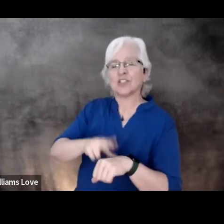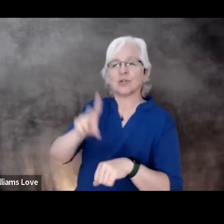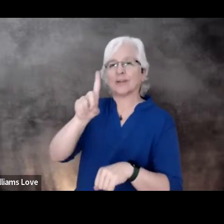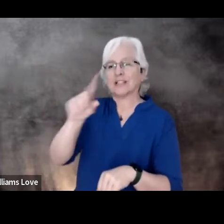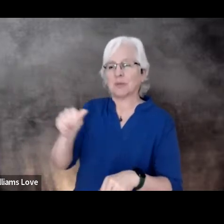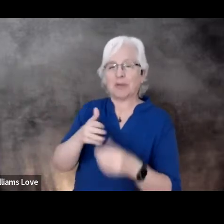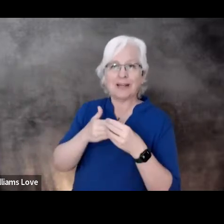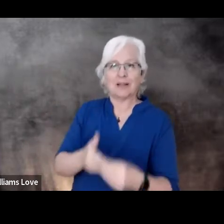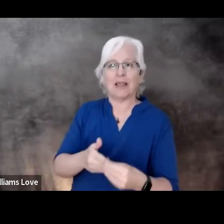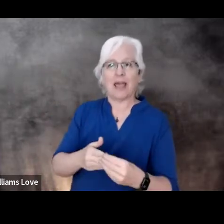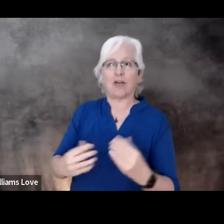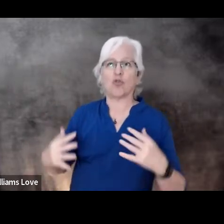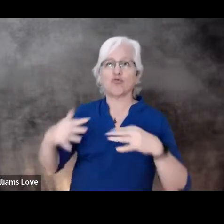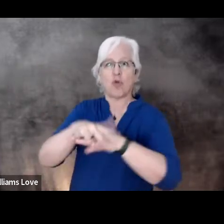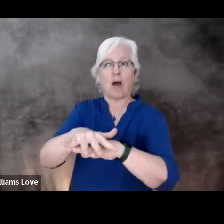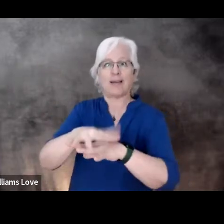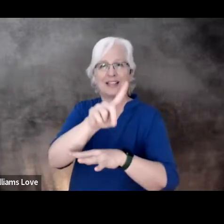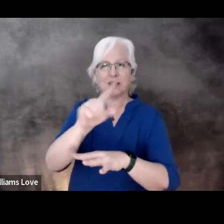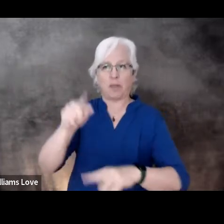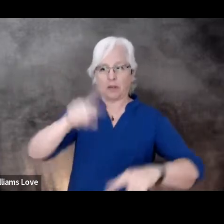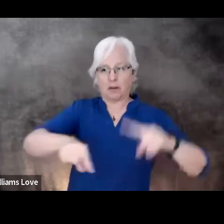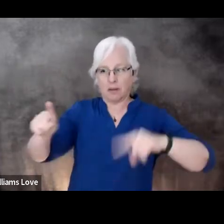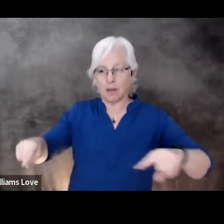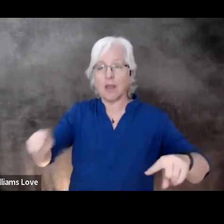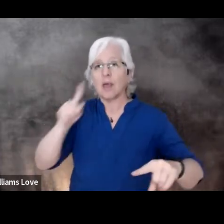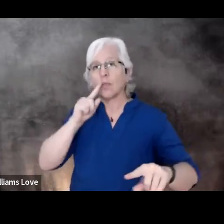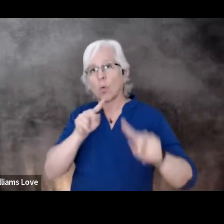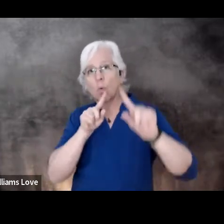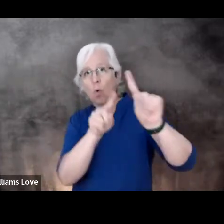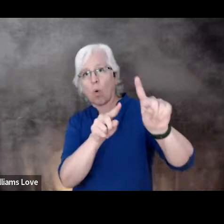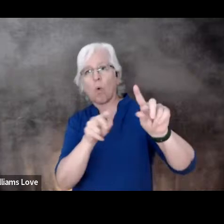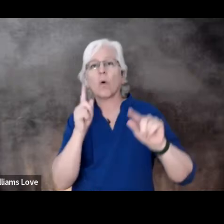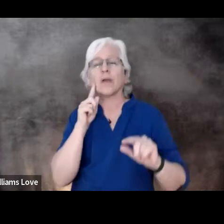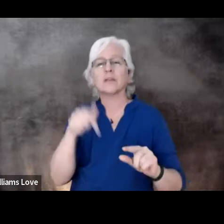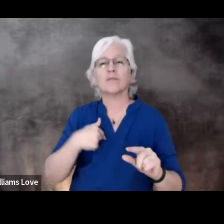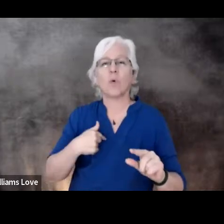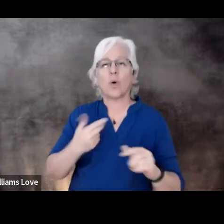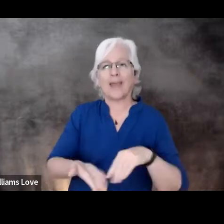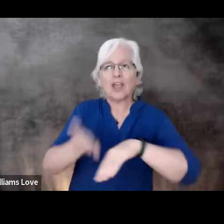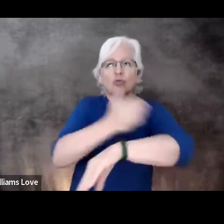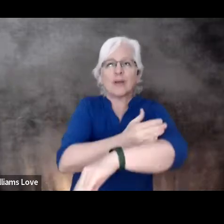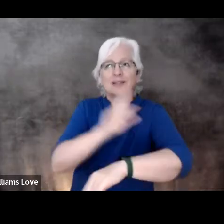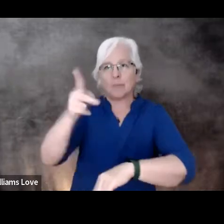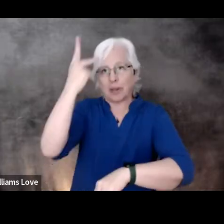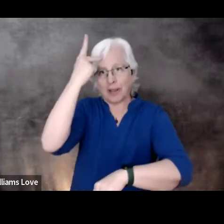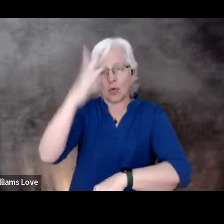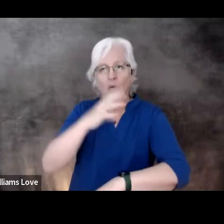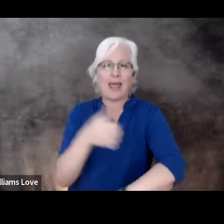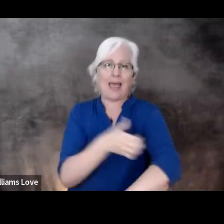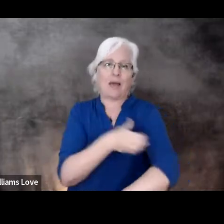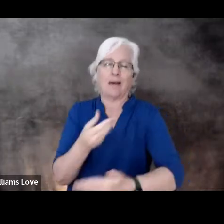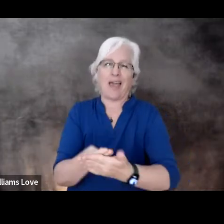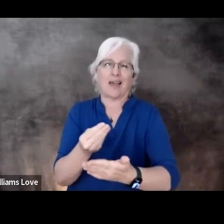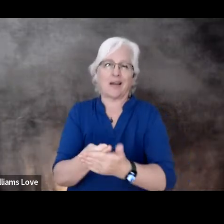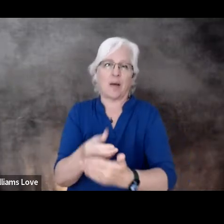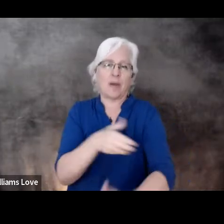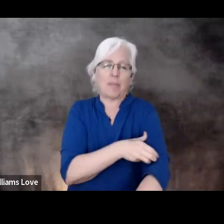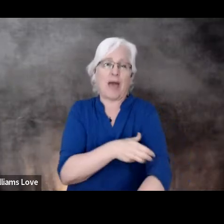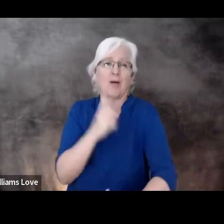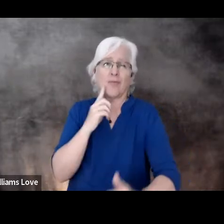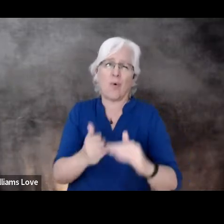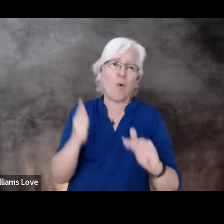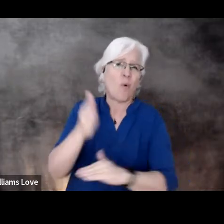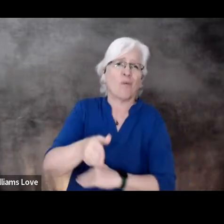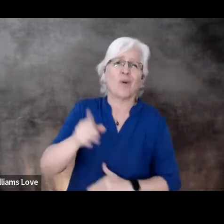rights organization that looks to increase the political and economic power of the more than 61 million people